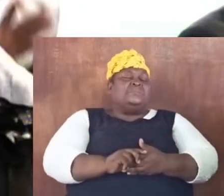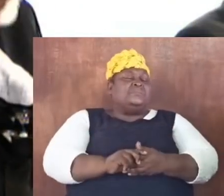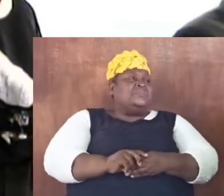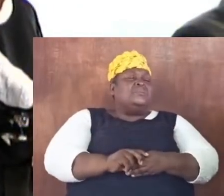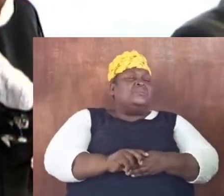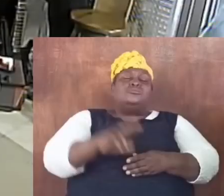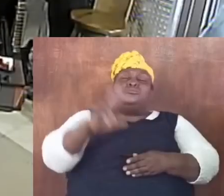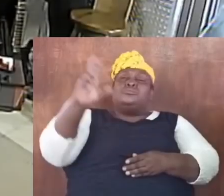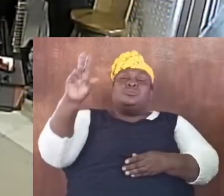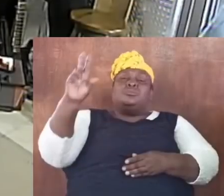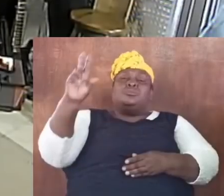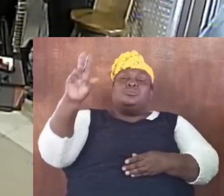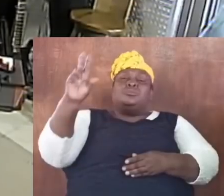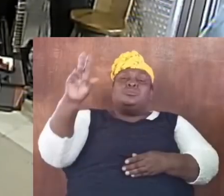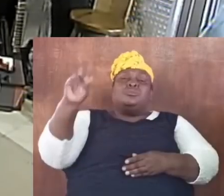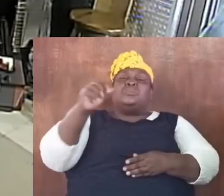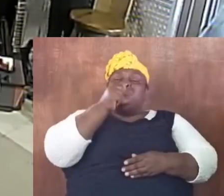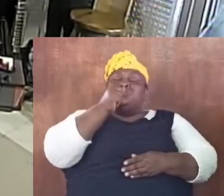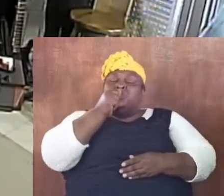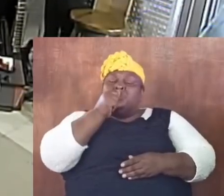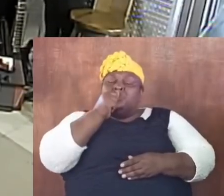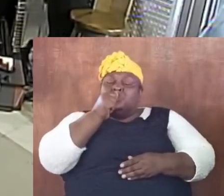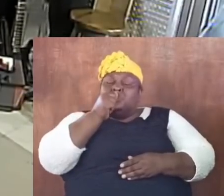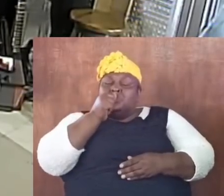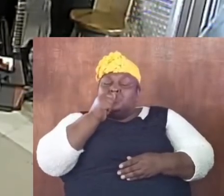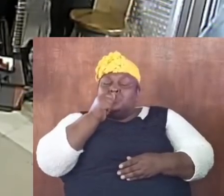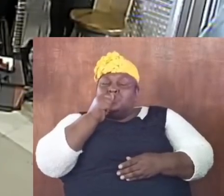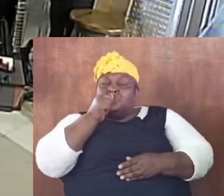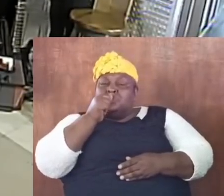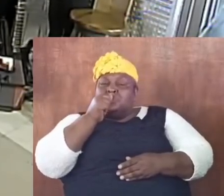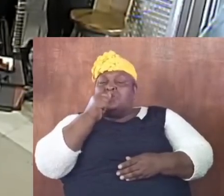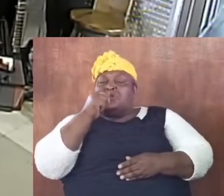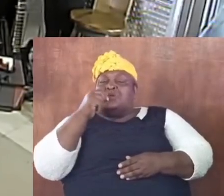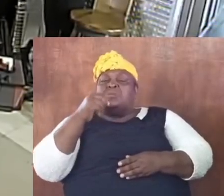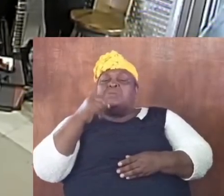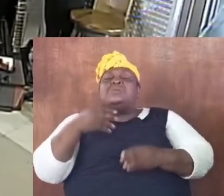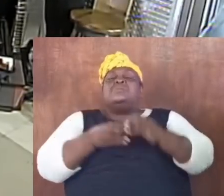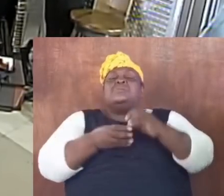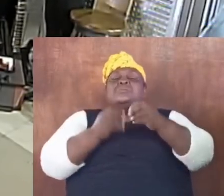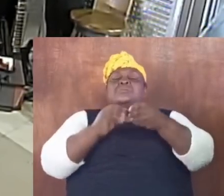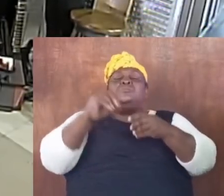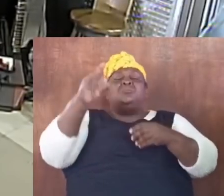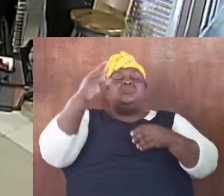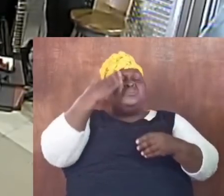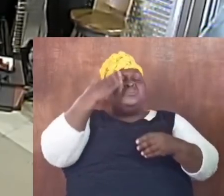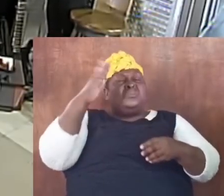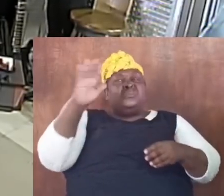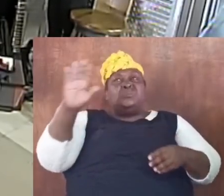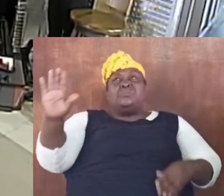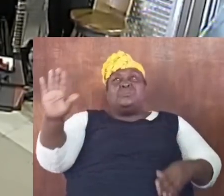There is no secret that you do not know,